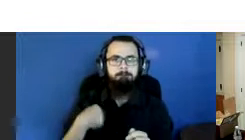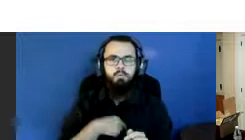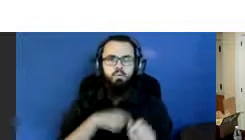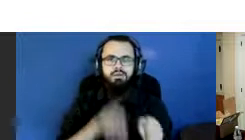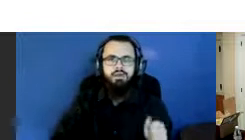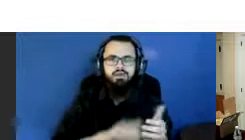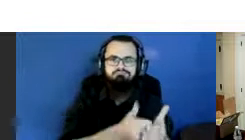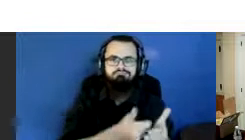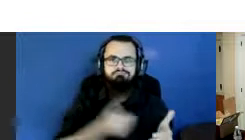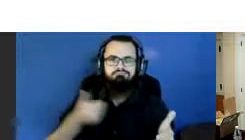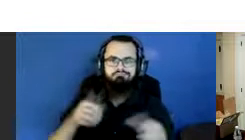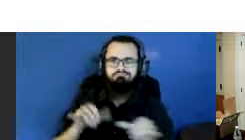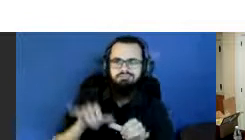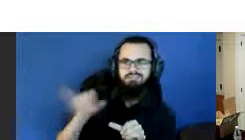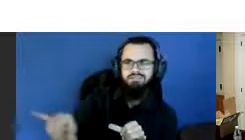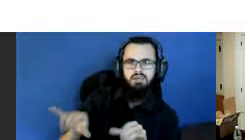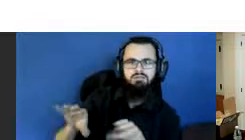doesn't continue.